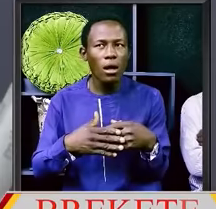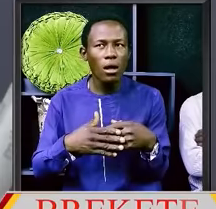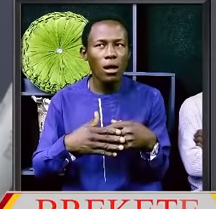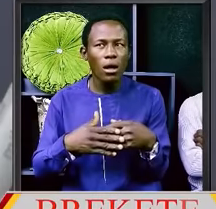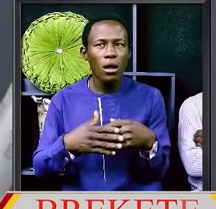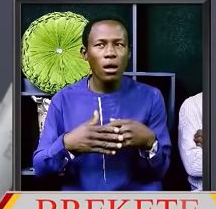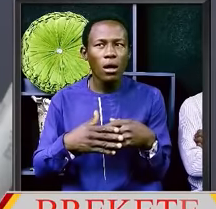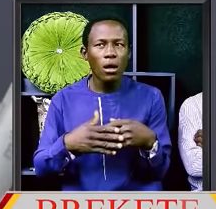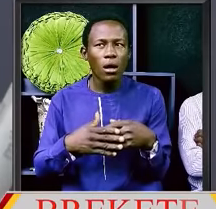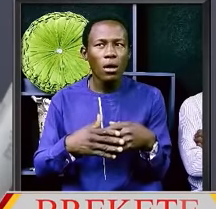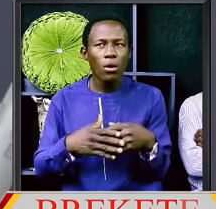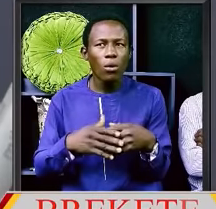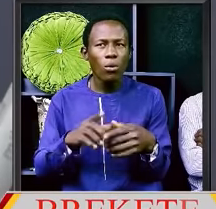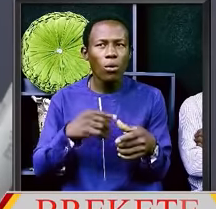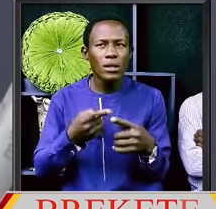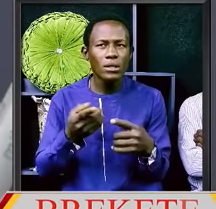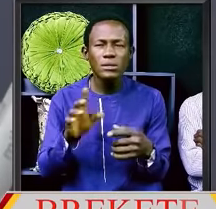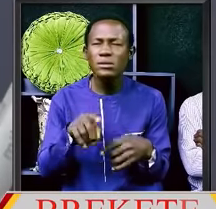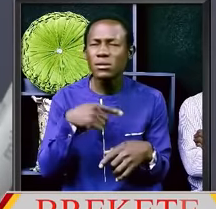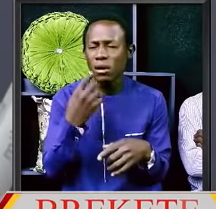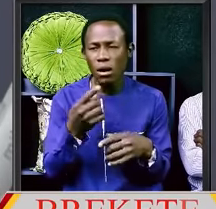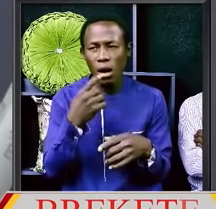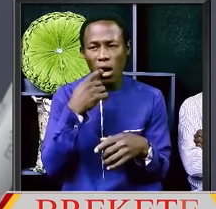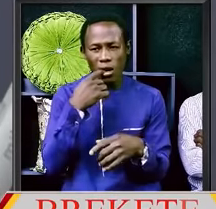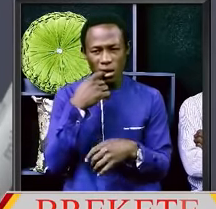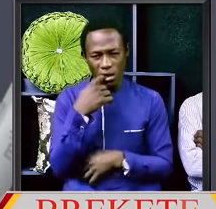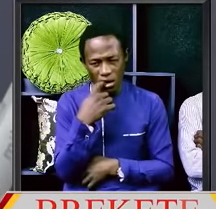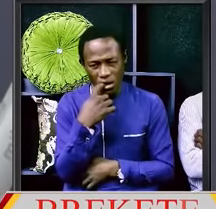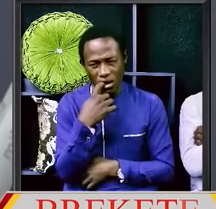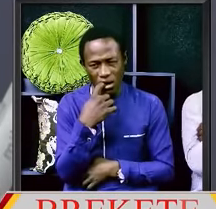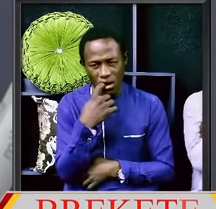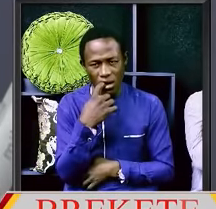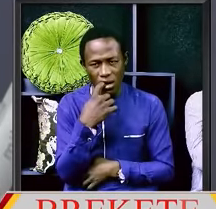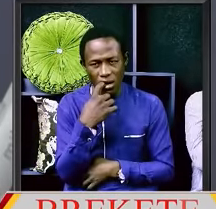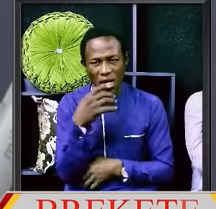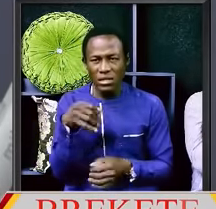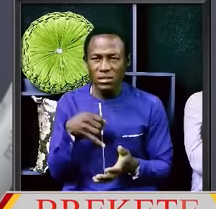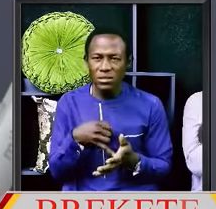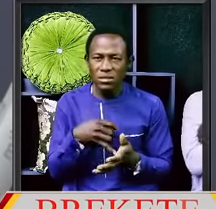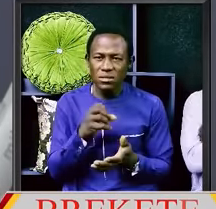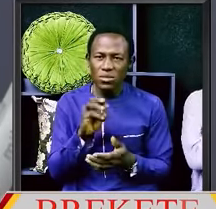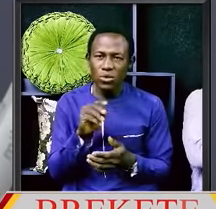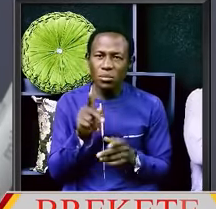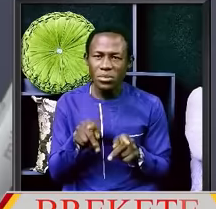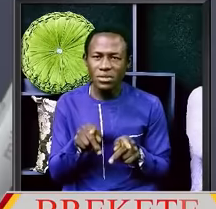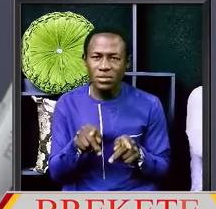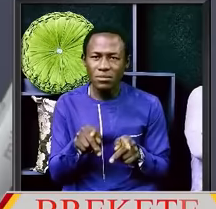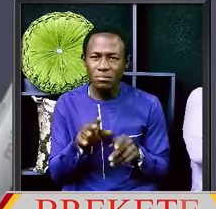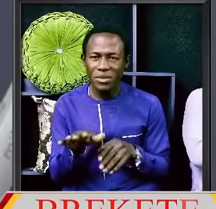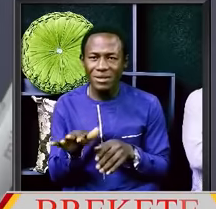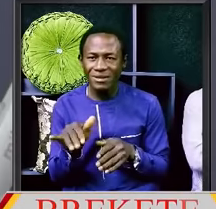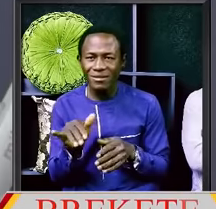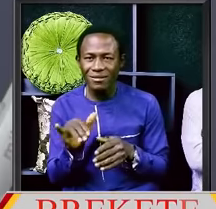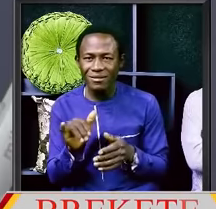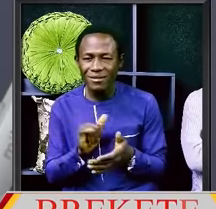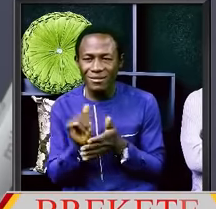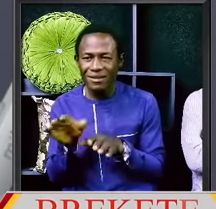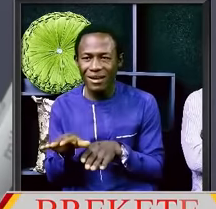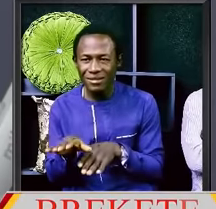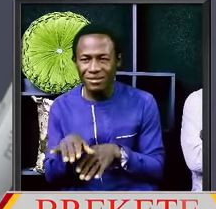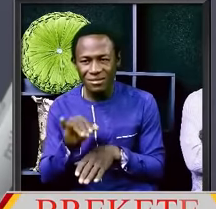hear. Once they say, hey, yeah. Now, so person picking will die. Now, be